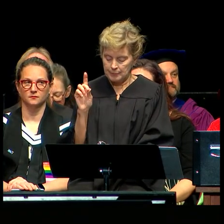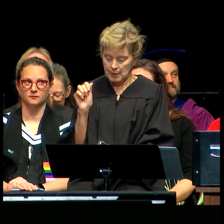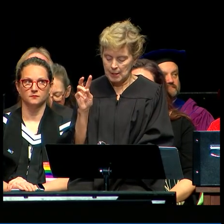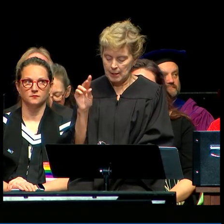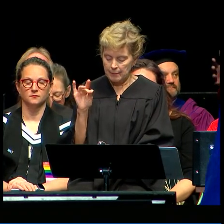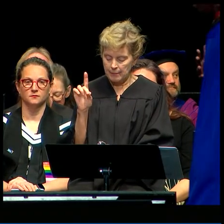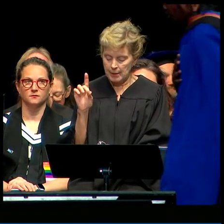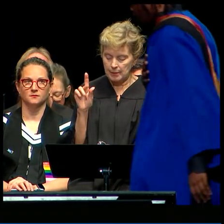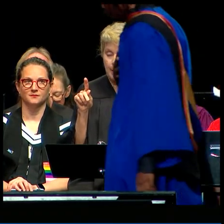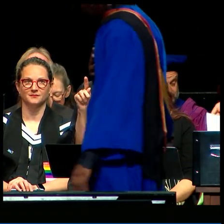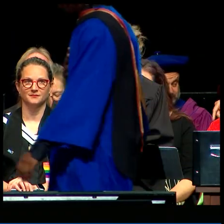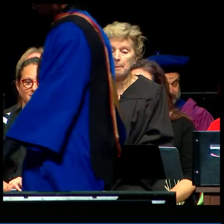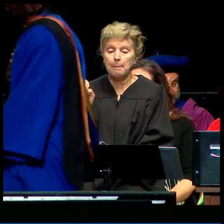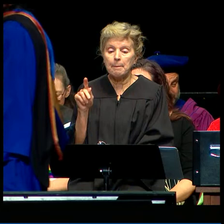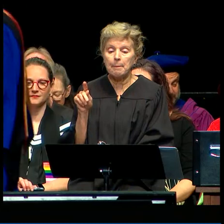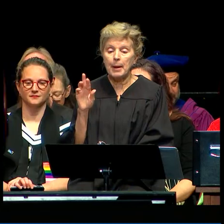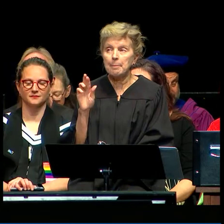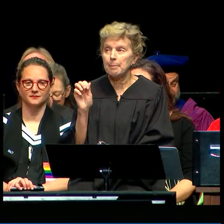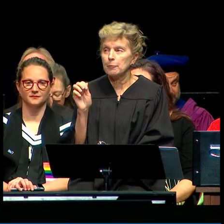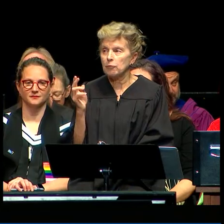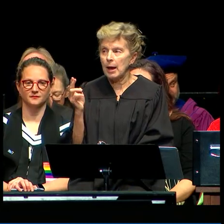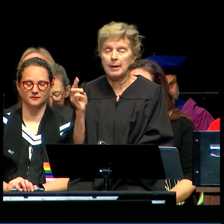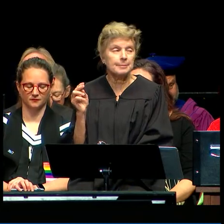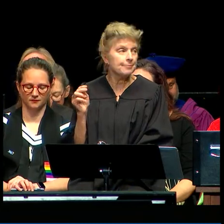David Pepra.